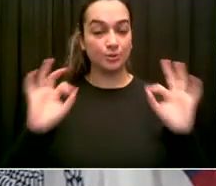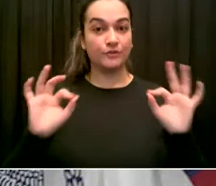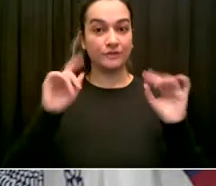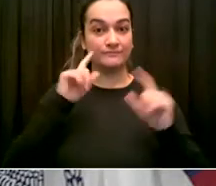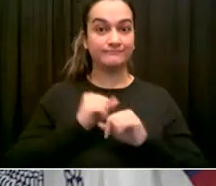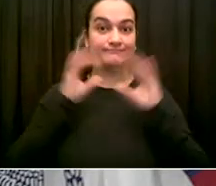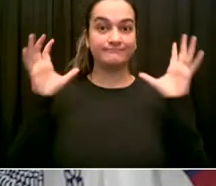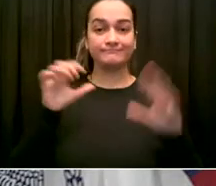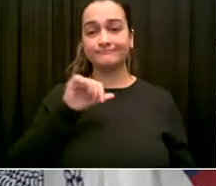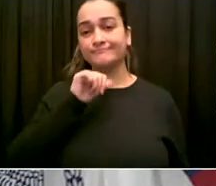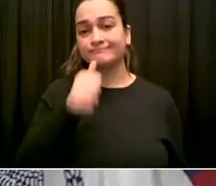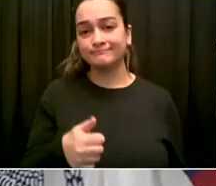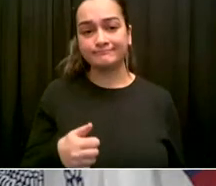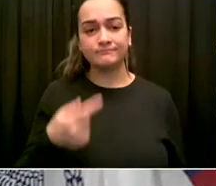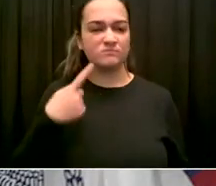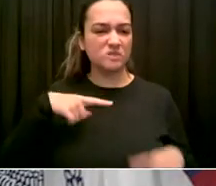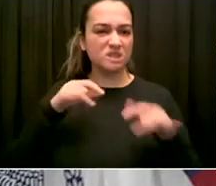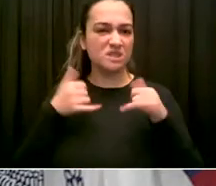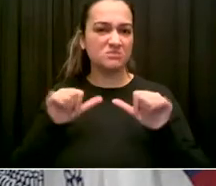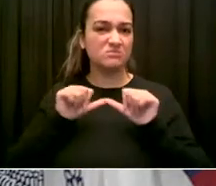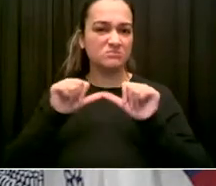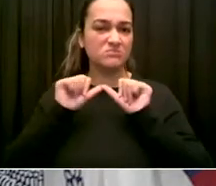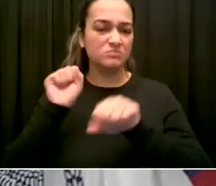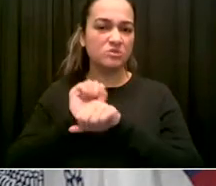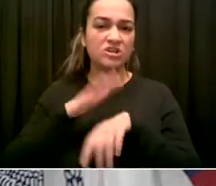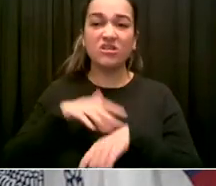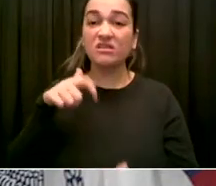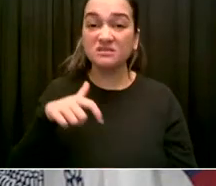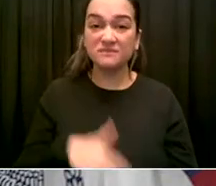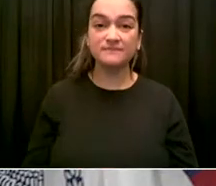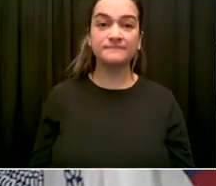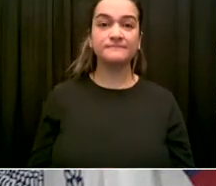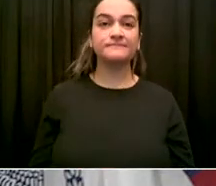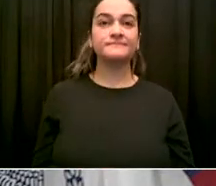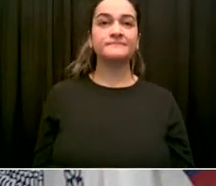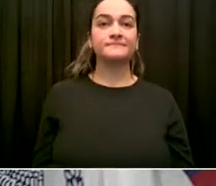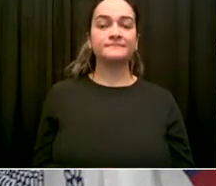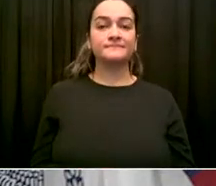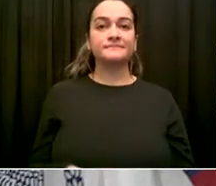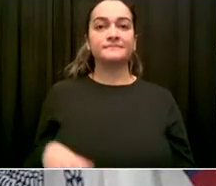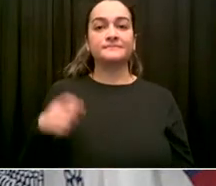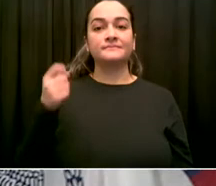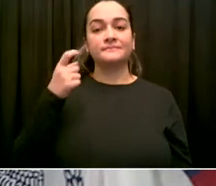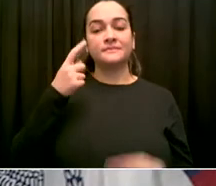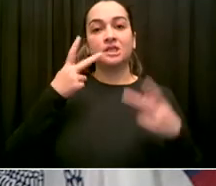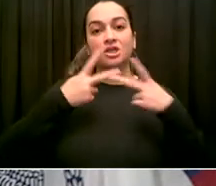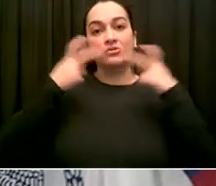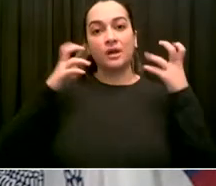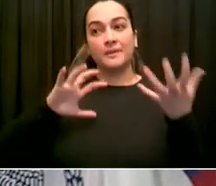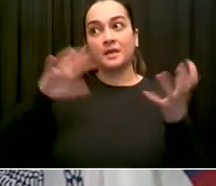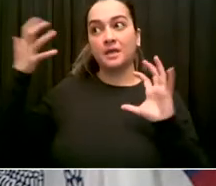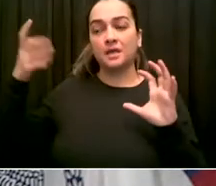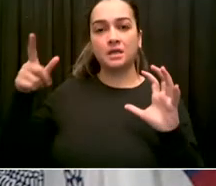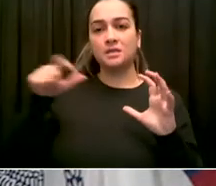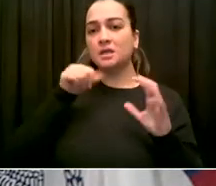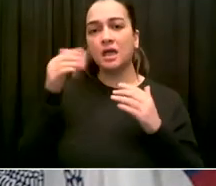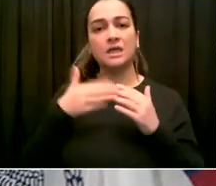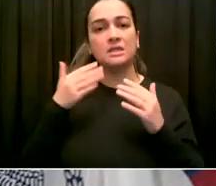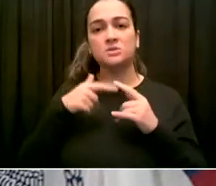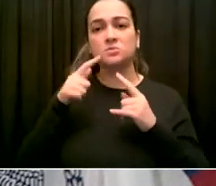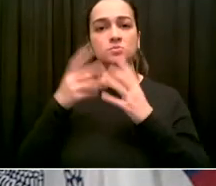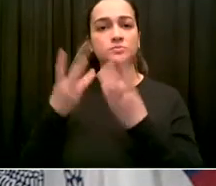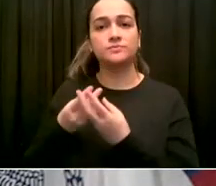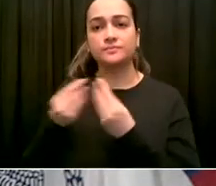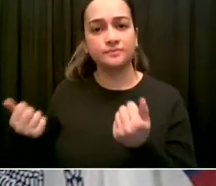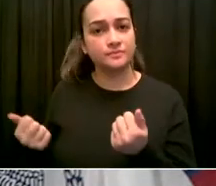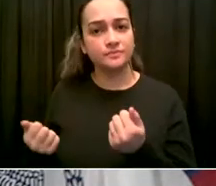emphasize, stopping the hate crimes is just, it's all of us have to be a part of it. And anyone who needs more information on